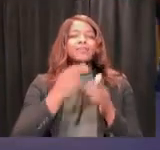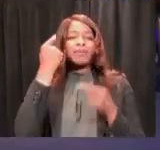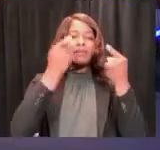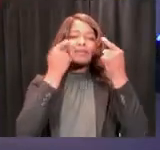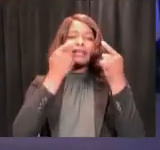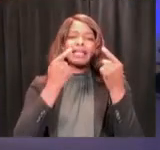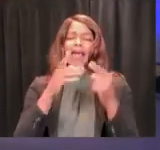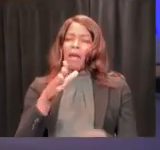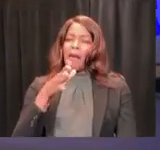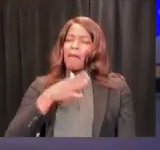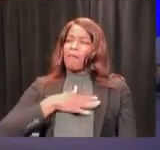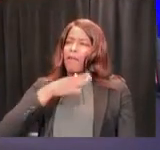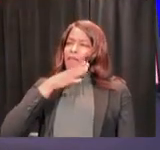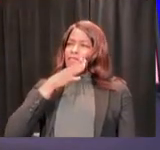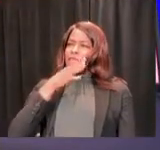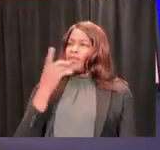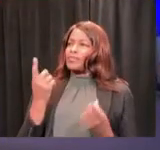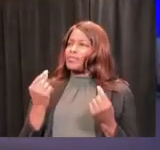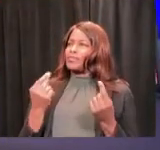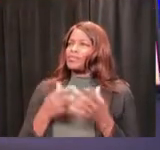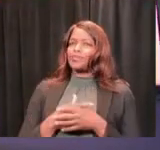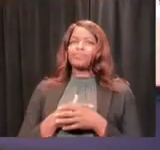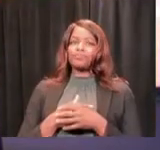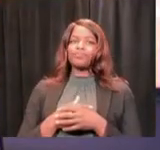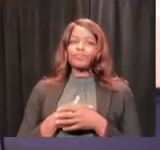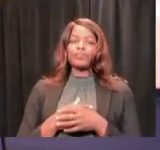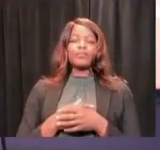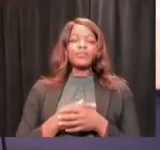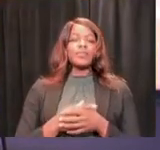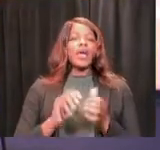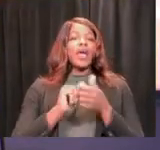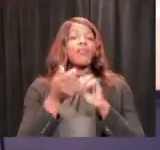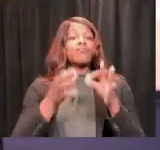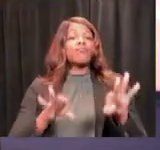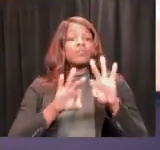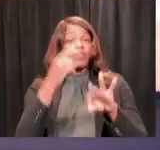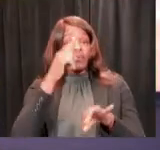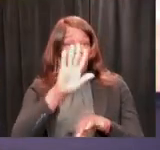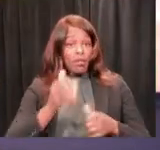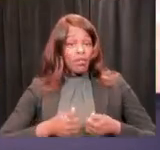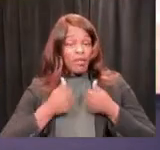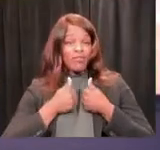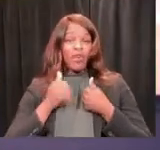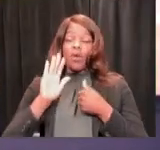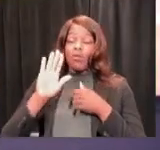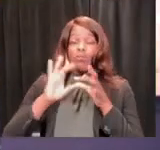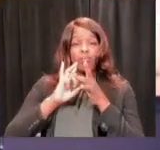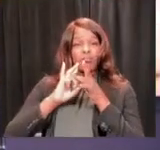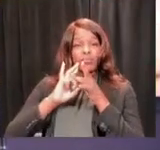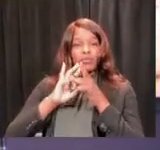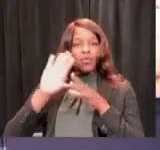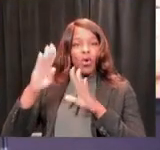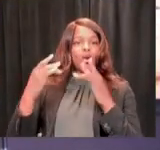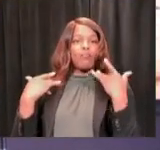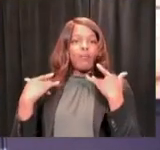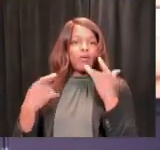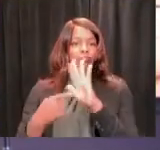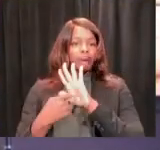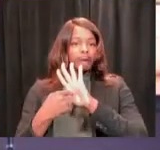And because of how significant she's been in your life, her relationship, her model, it provides an